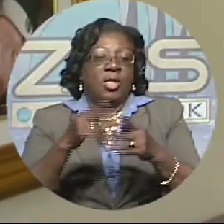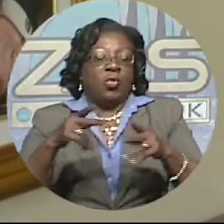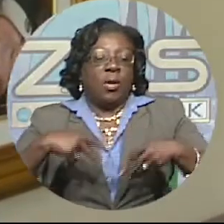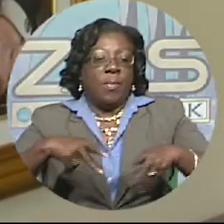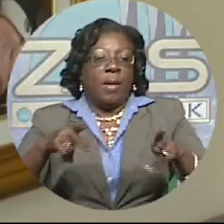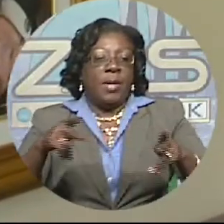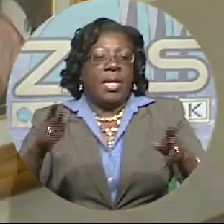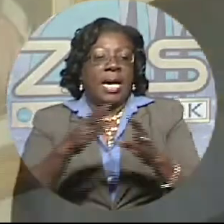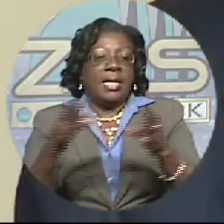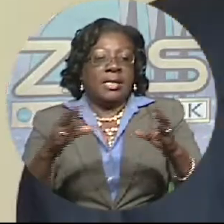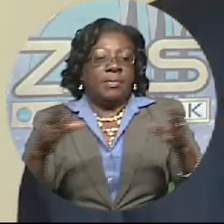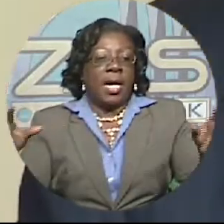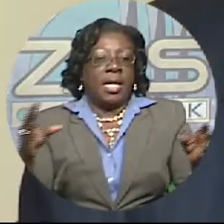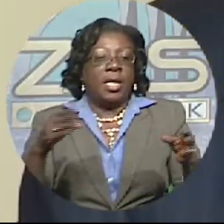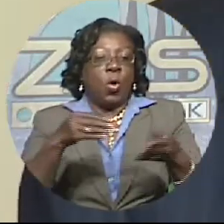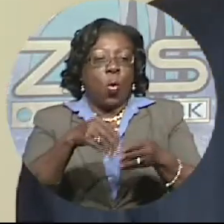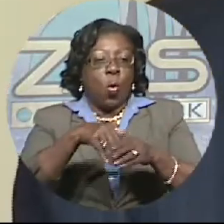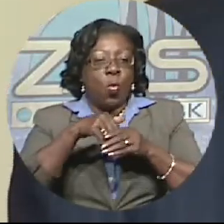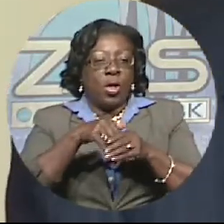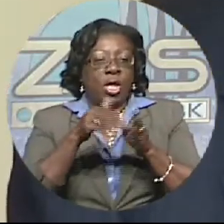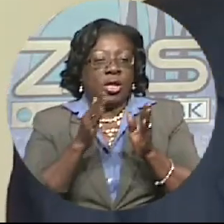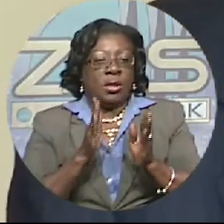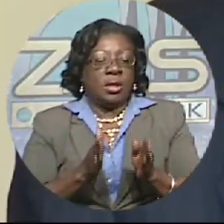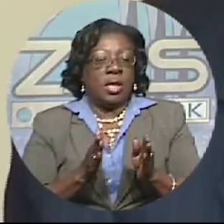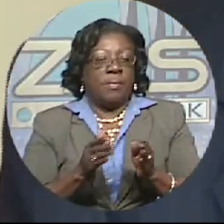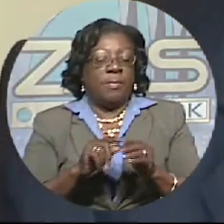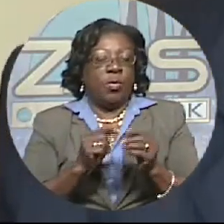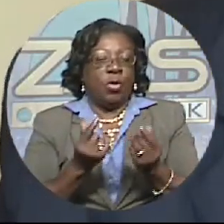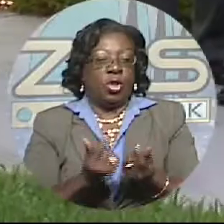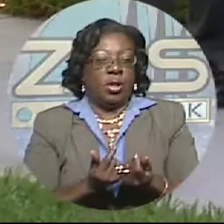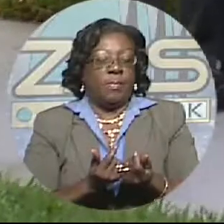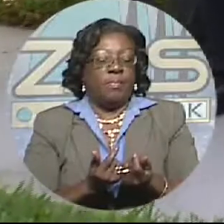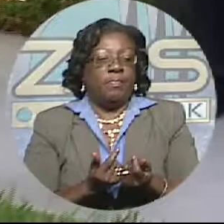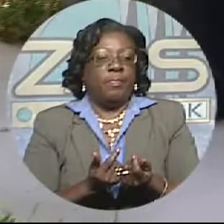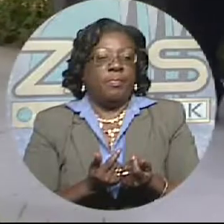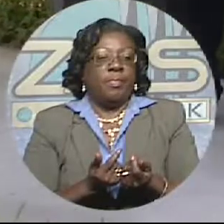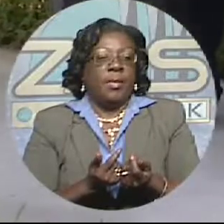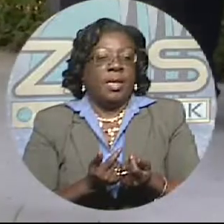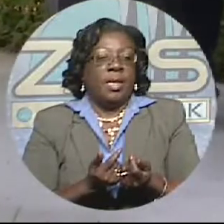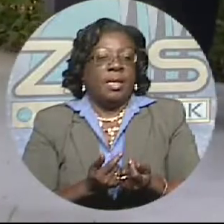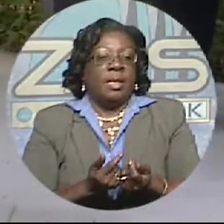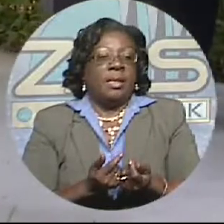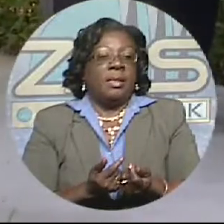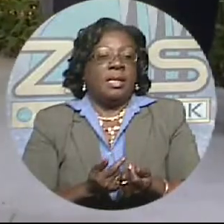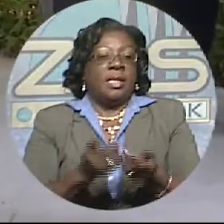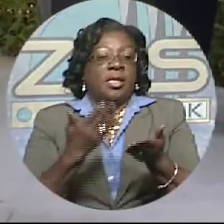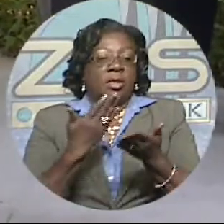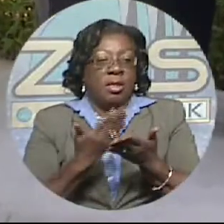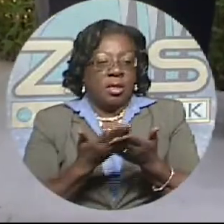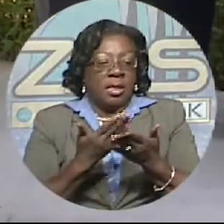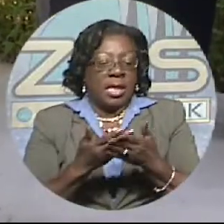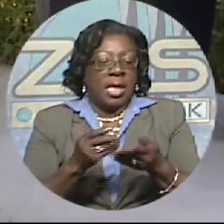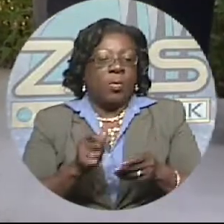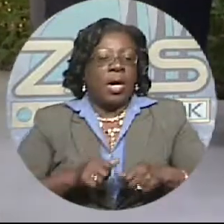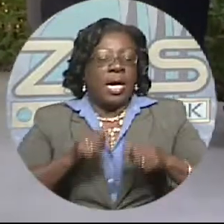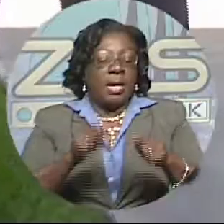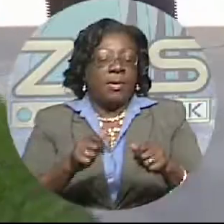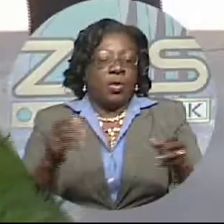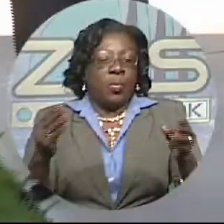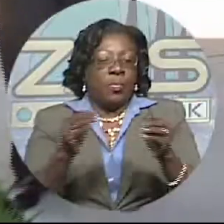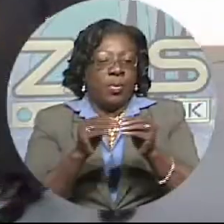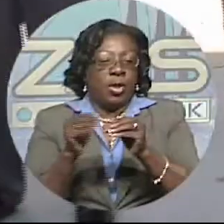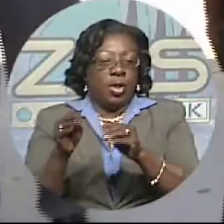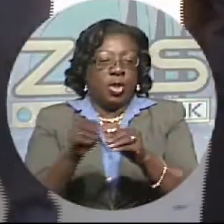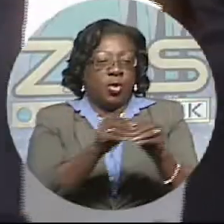and expand ownership. Chairman Barry Malcolm tips his hat to Island Luck for being able to assemble a board of this magnitude. He says it gives the right mix